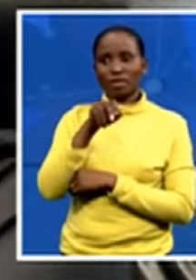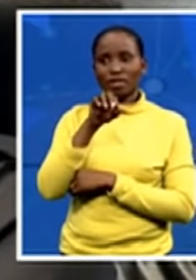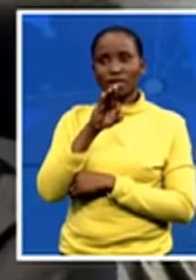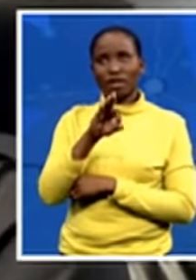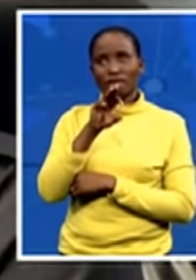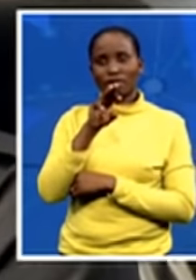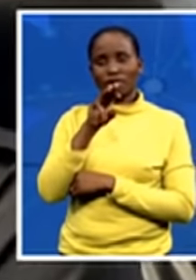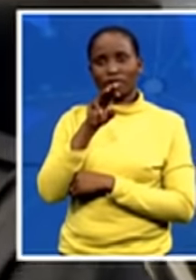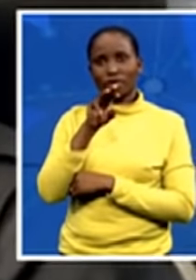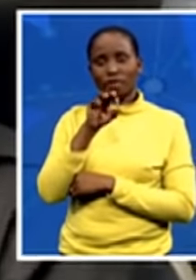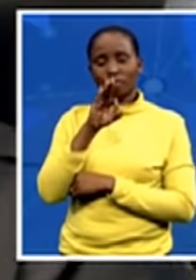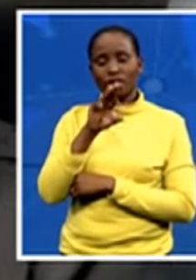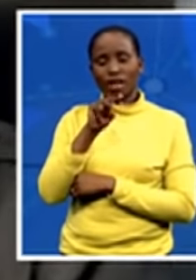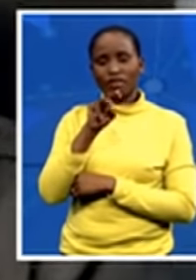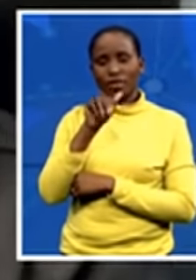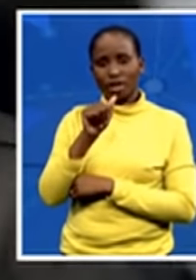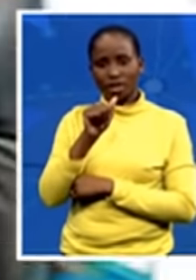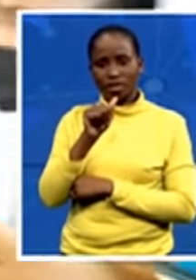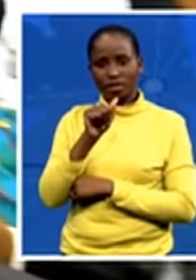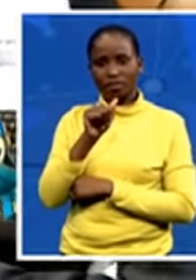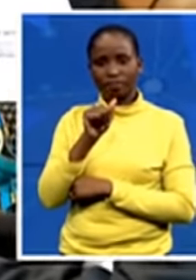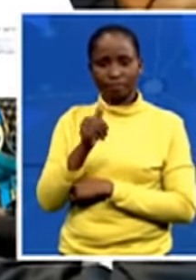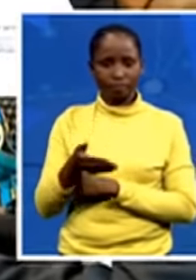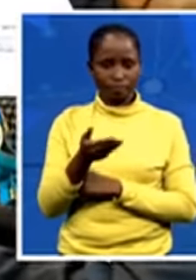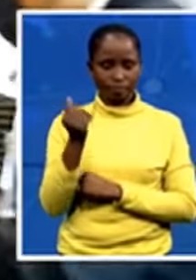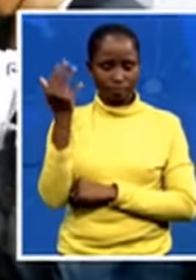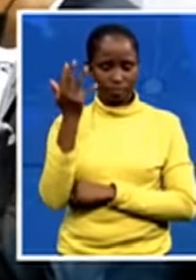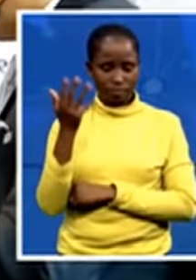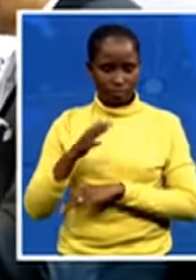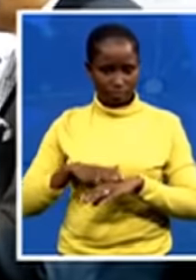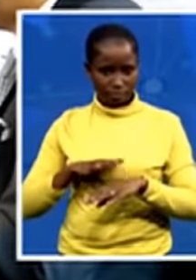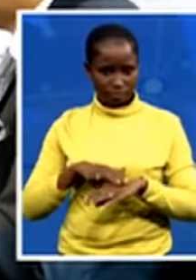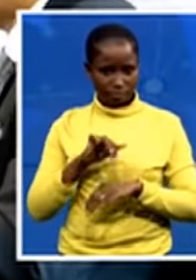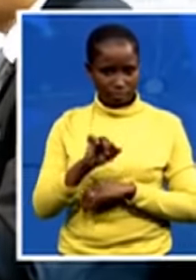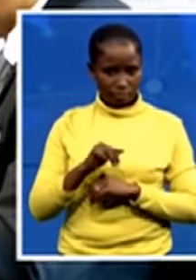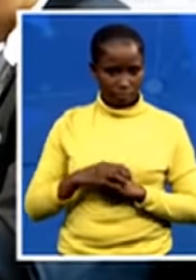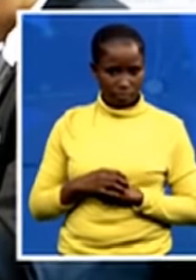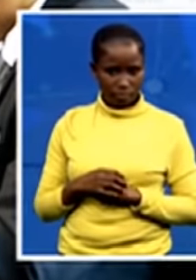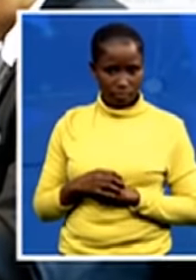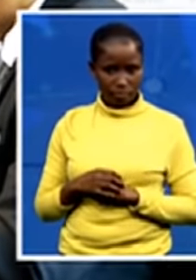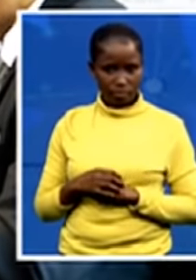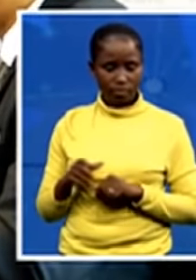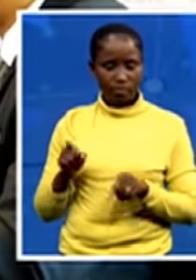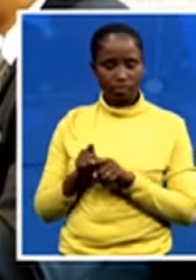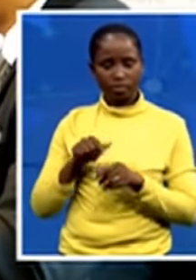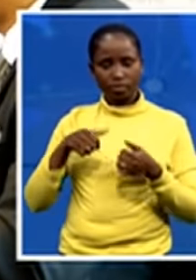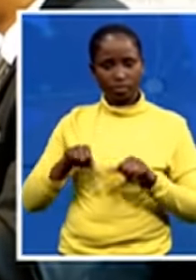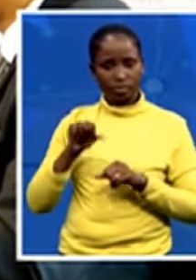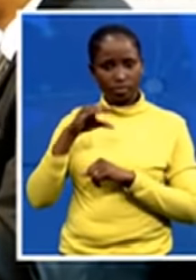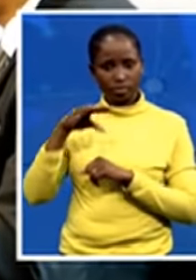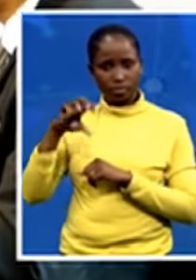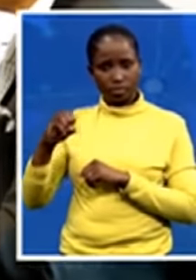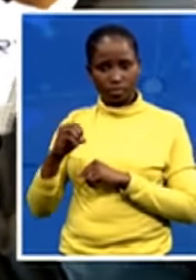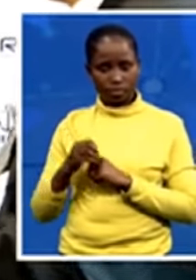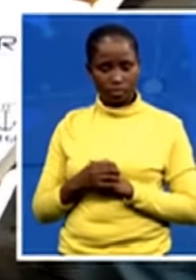the MEC, the DM, and the CEO to make remarks. I think,